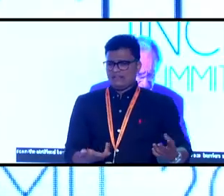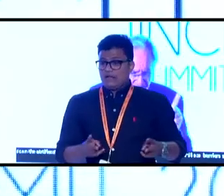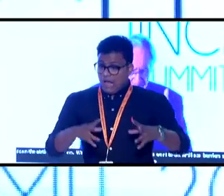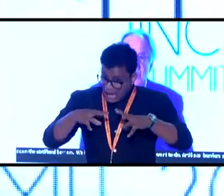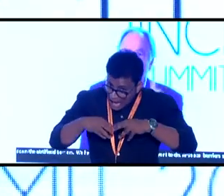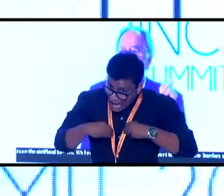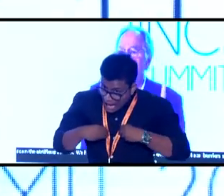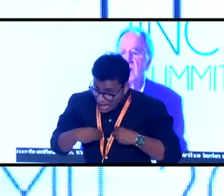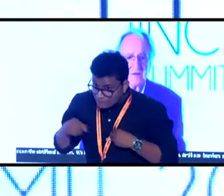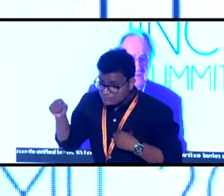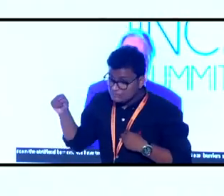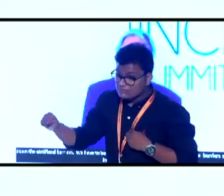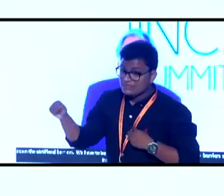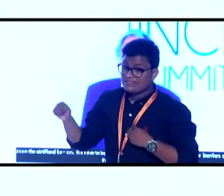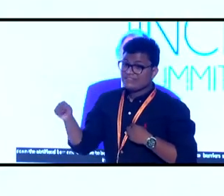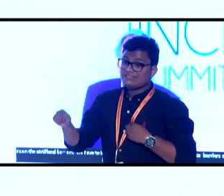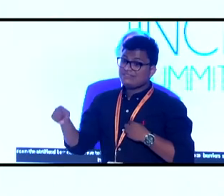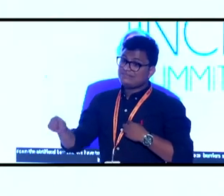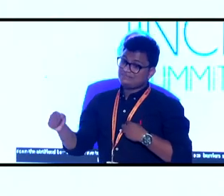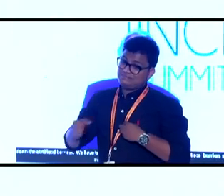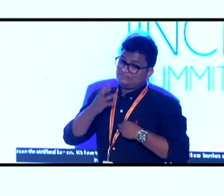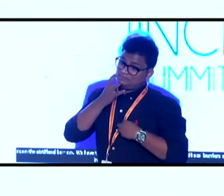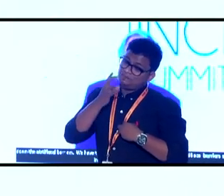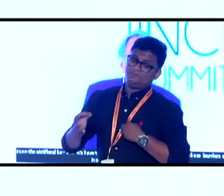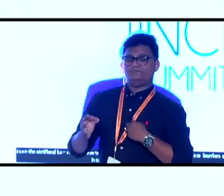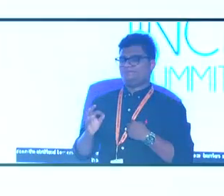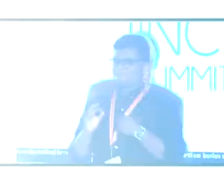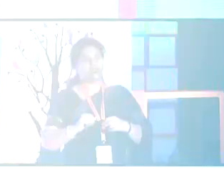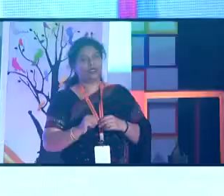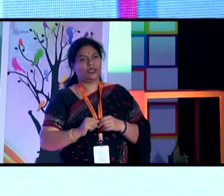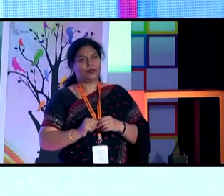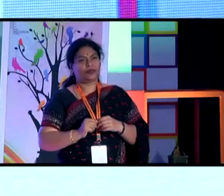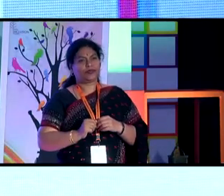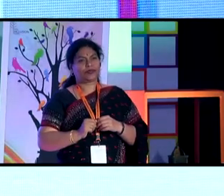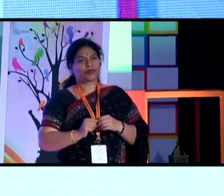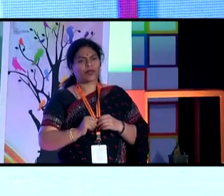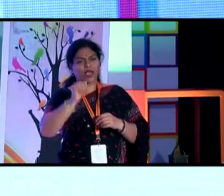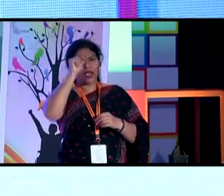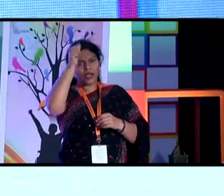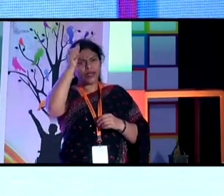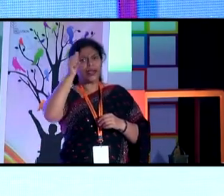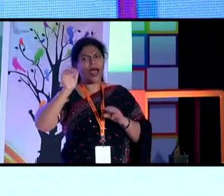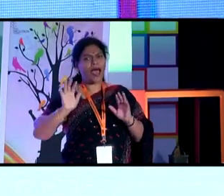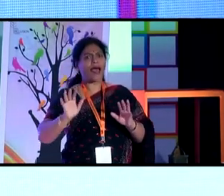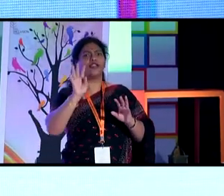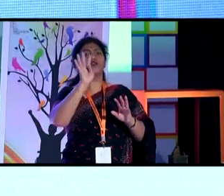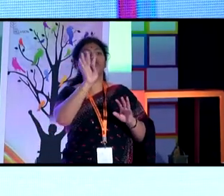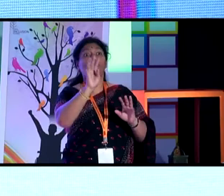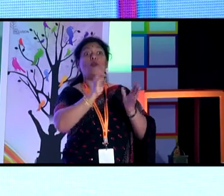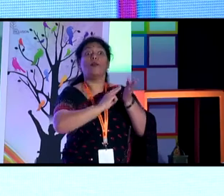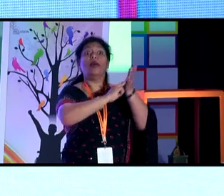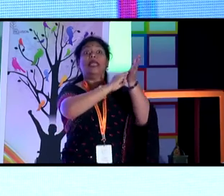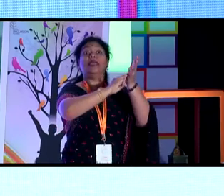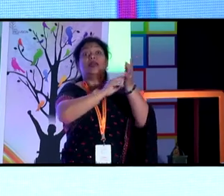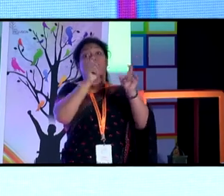that's morally wrong. That's morally wrong. See, India has about 4 million people